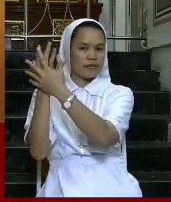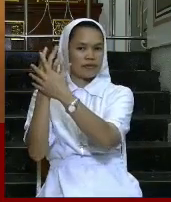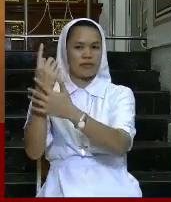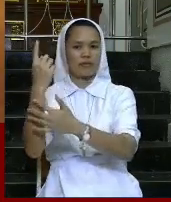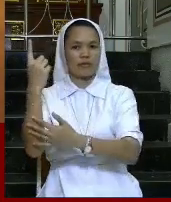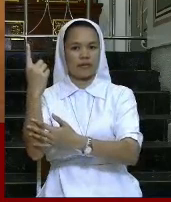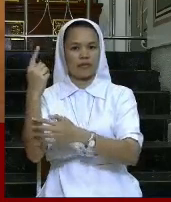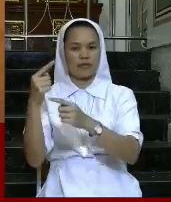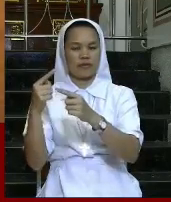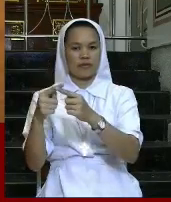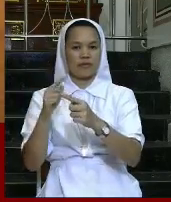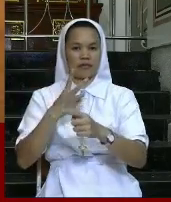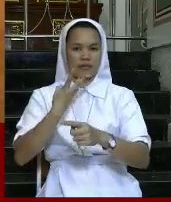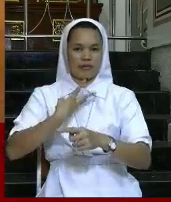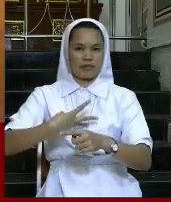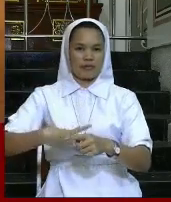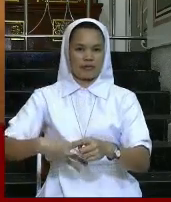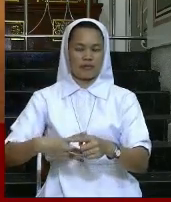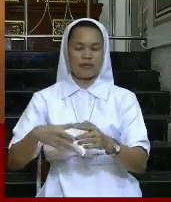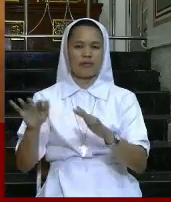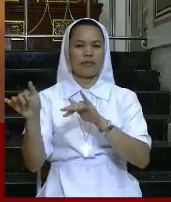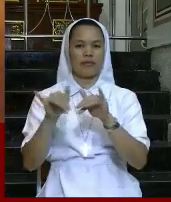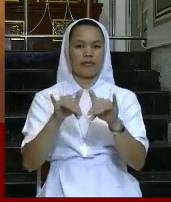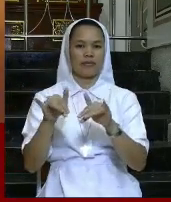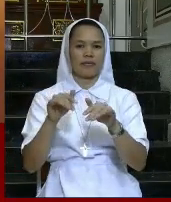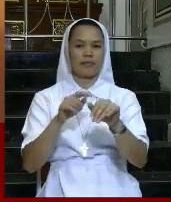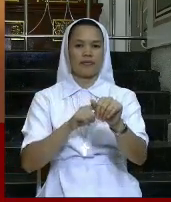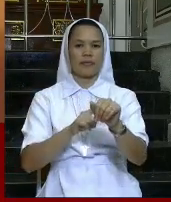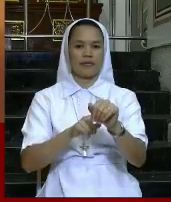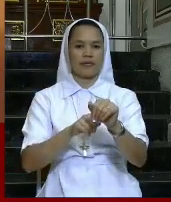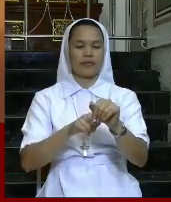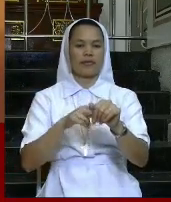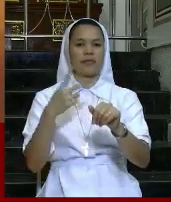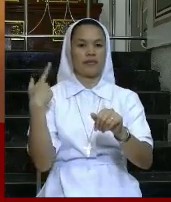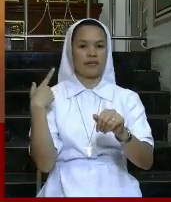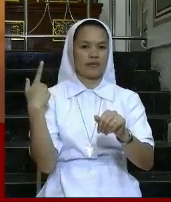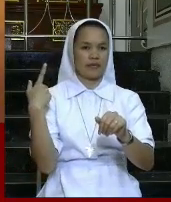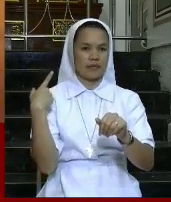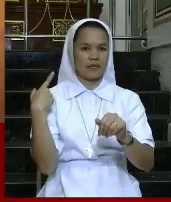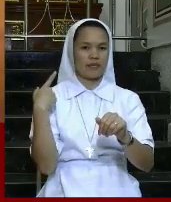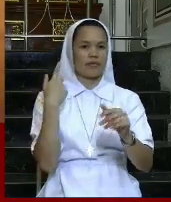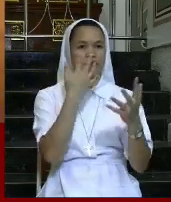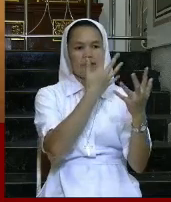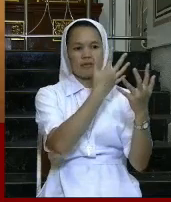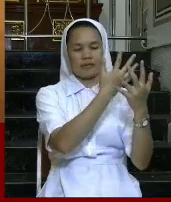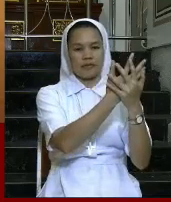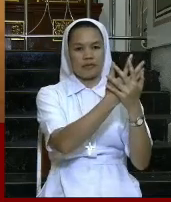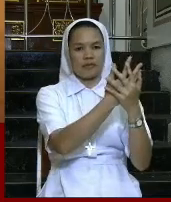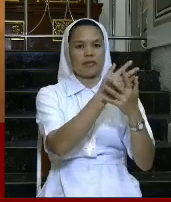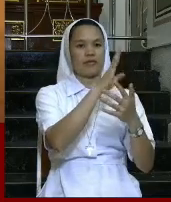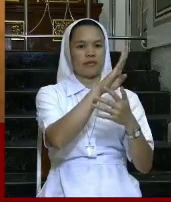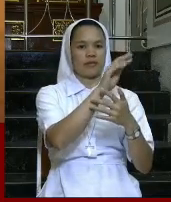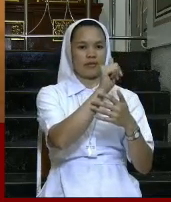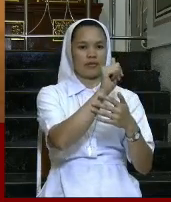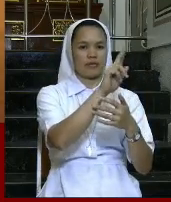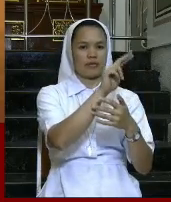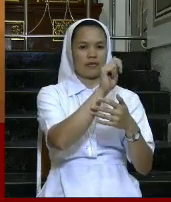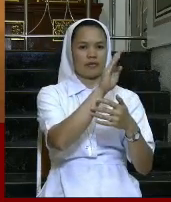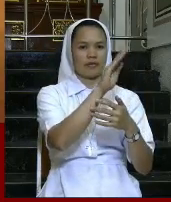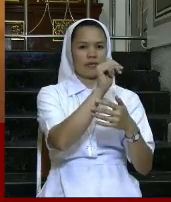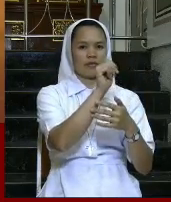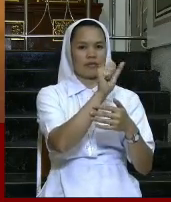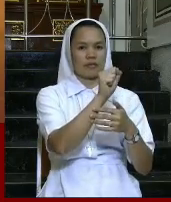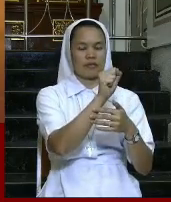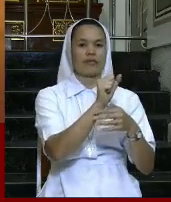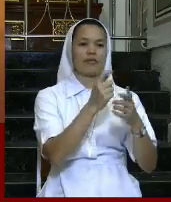prisoner whom they wished. And at the same time, they had a notorious prisoner called Barabbas. So